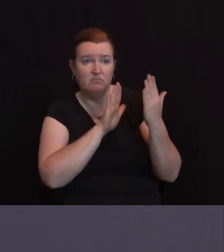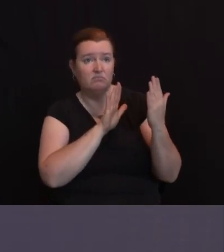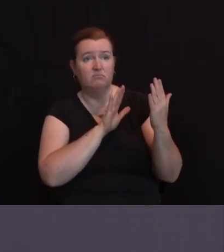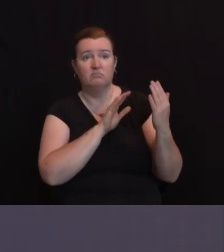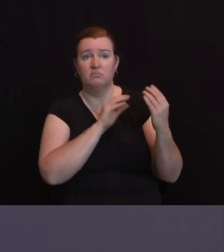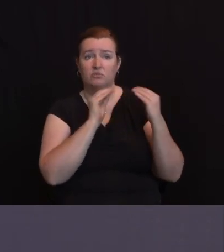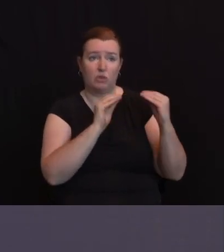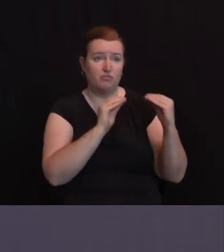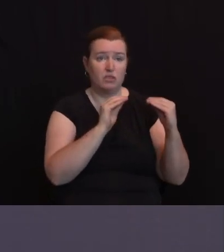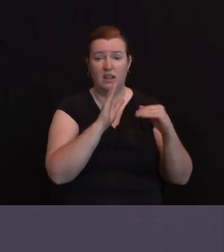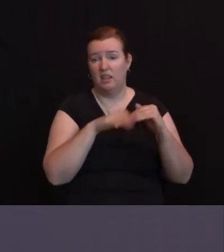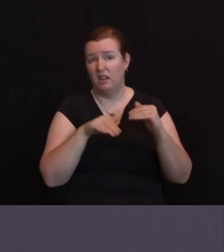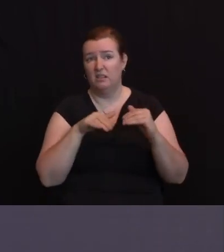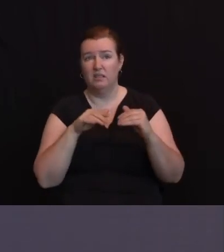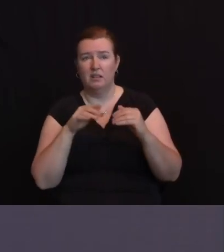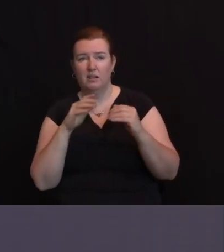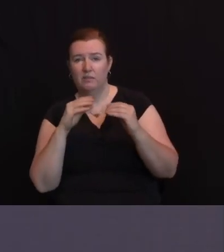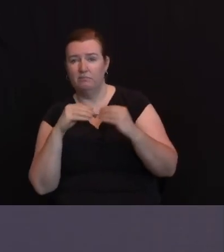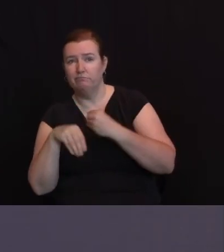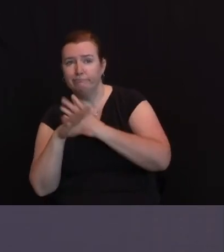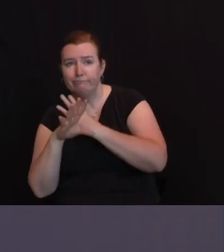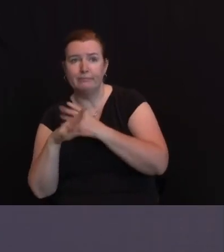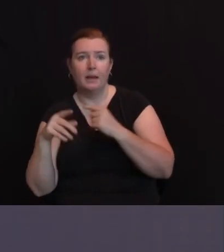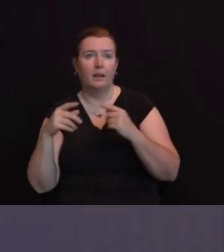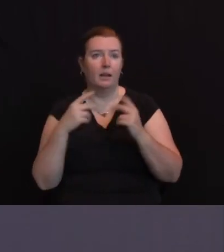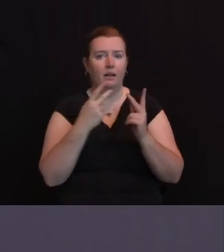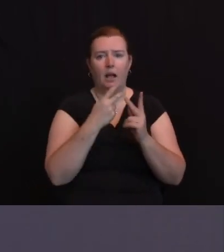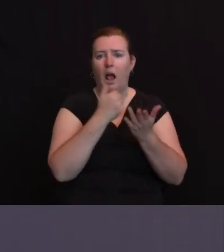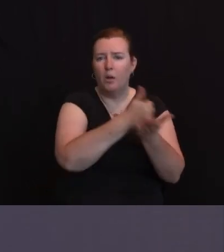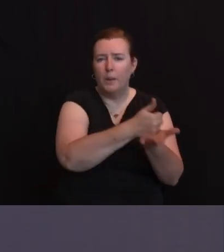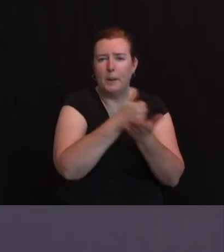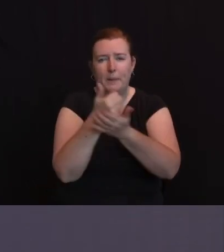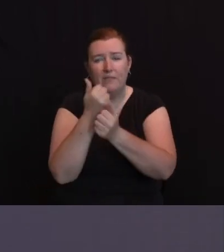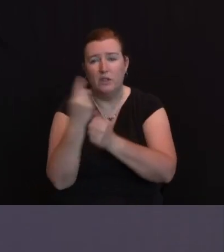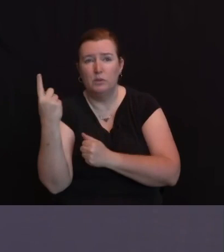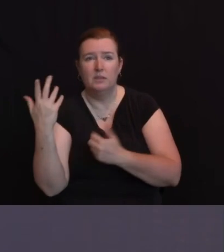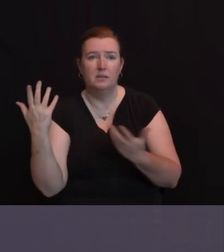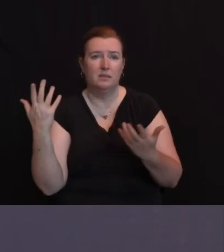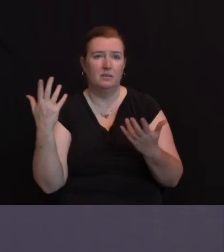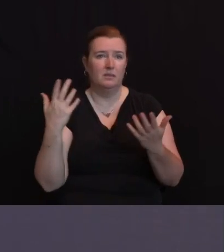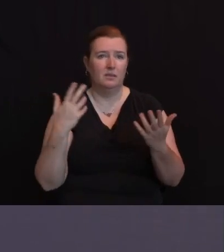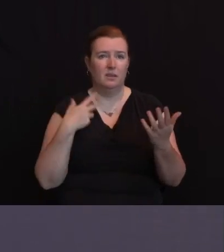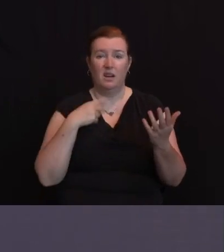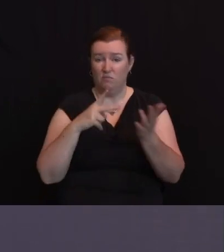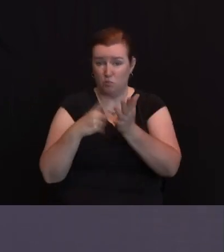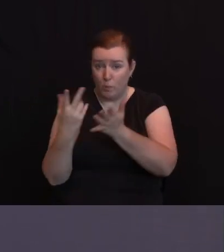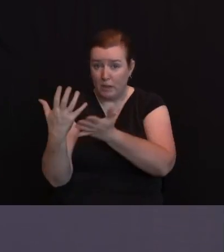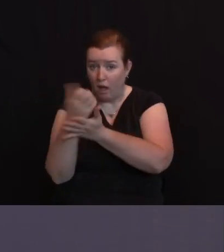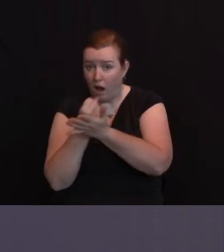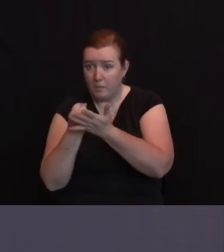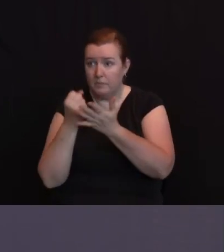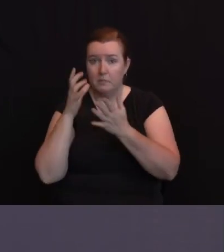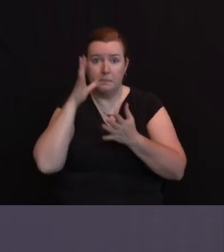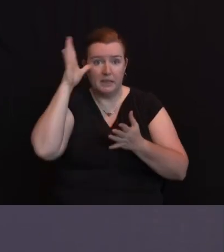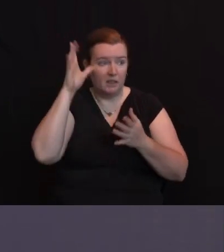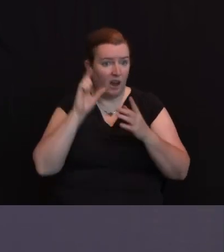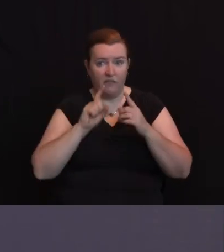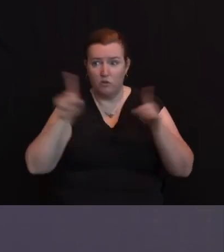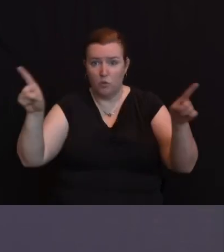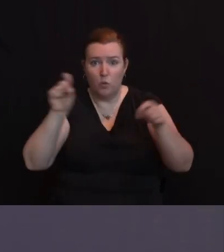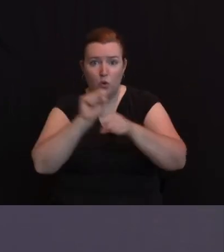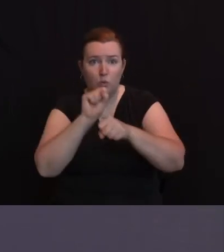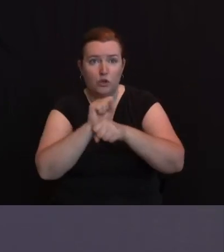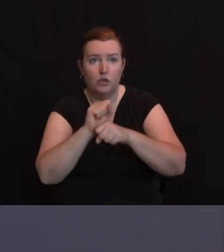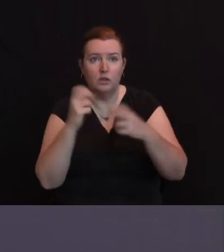figuring out how to make that work, including the folks who are dual income, have to both go out and work, and making sure that that can be allowed